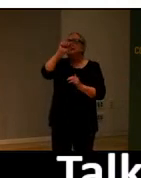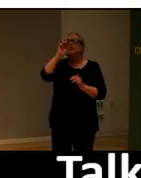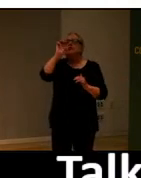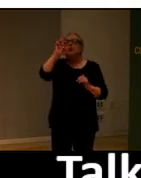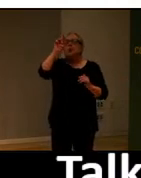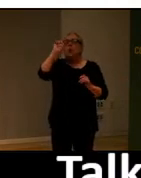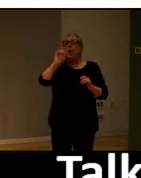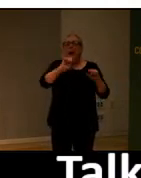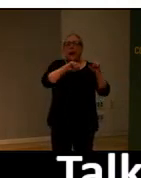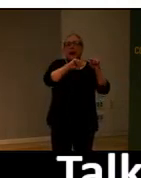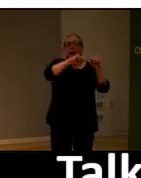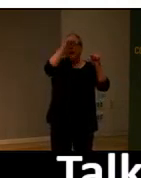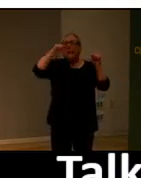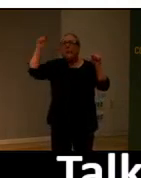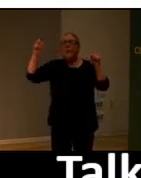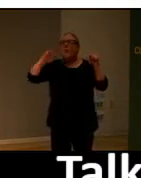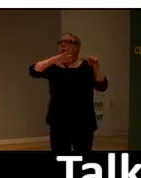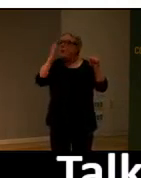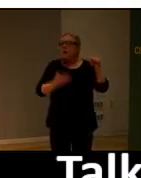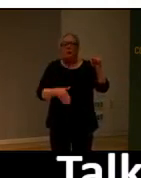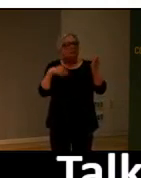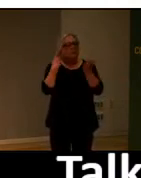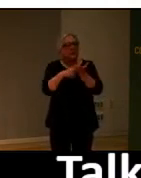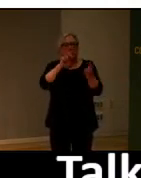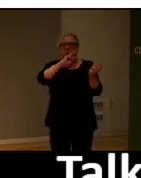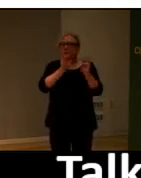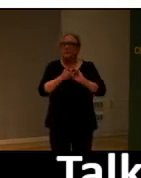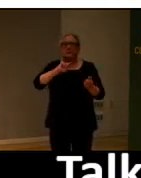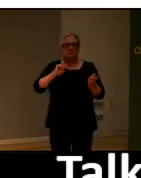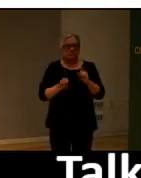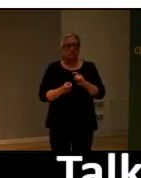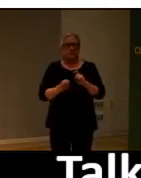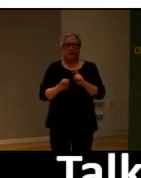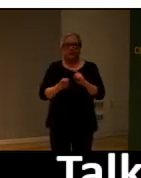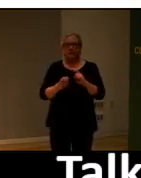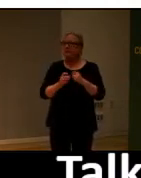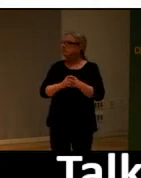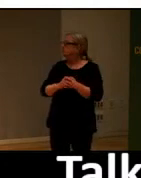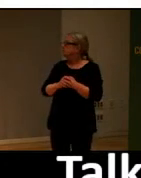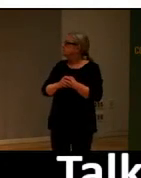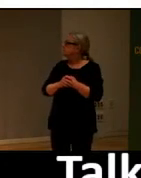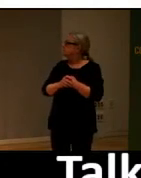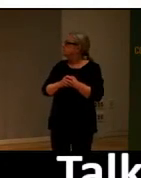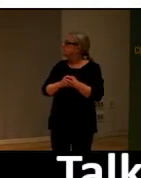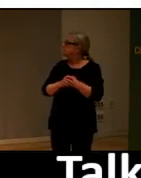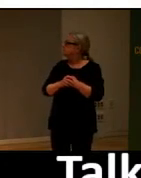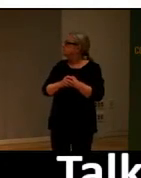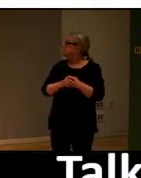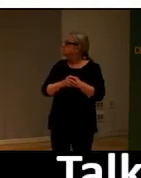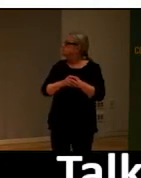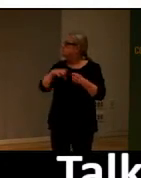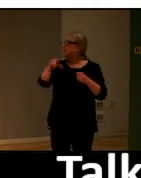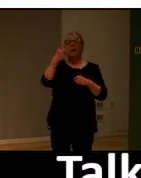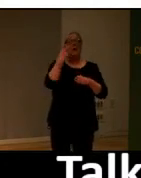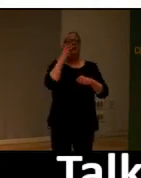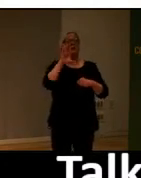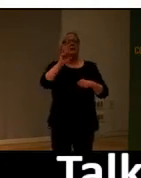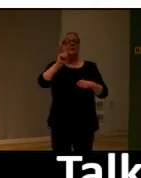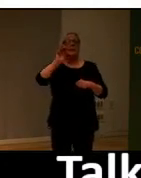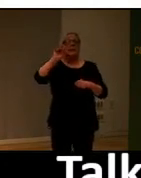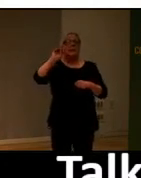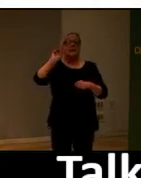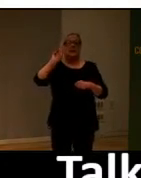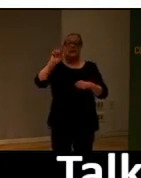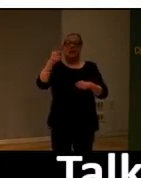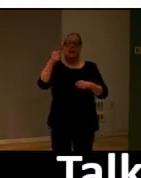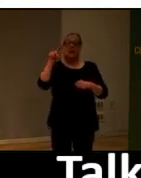Americans rarely or never discuss climate change. And you can see here the Douglas County data. Only